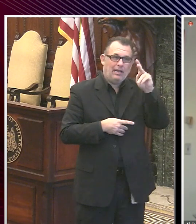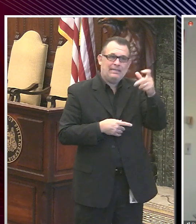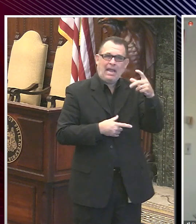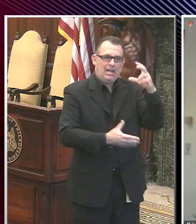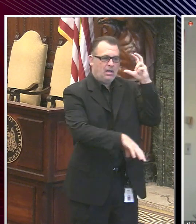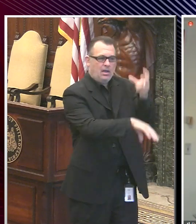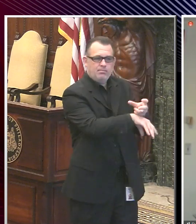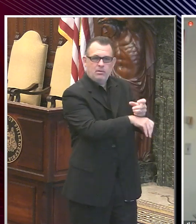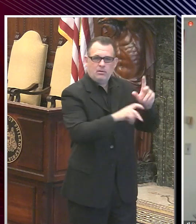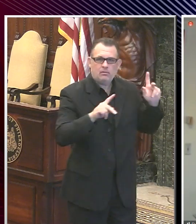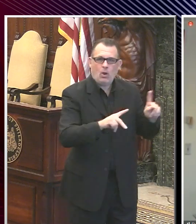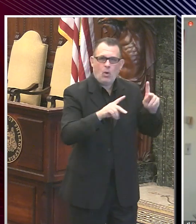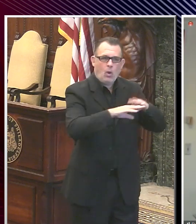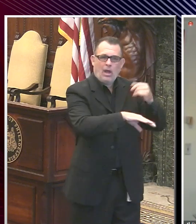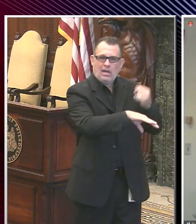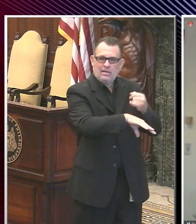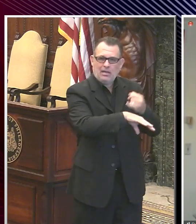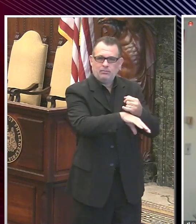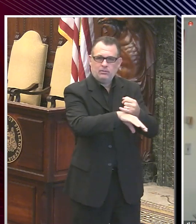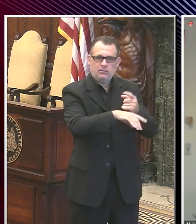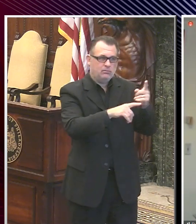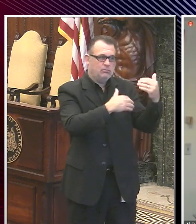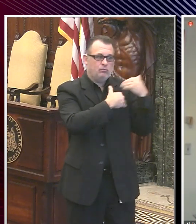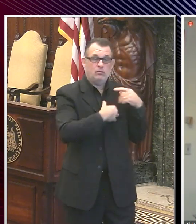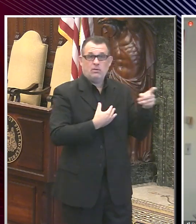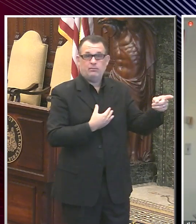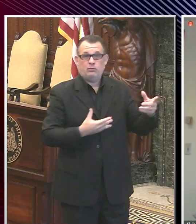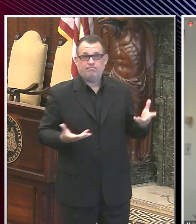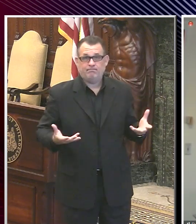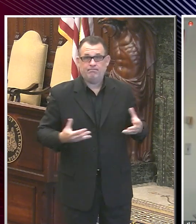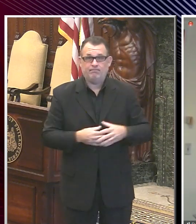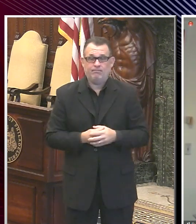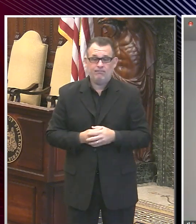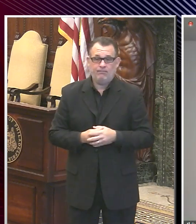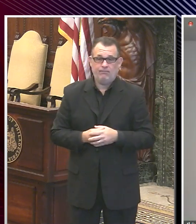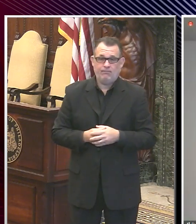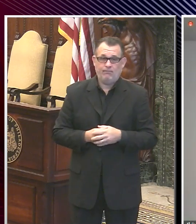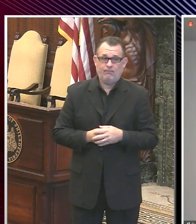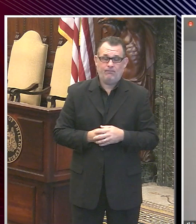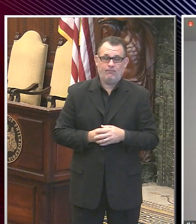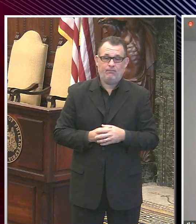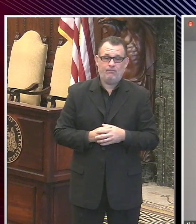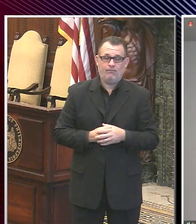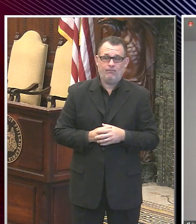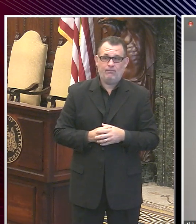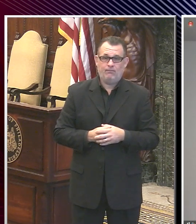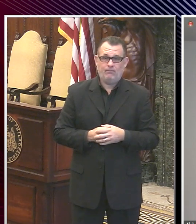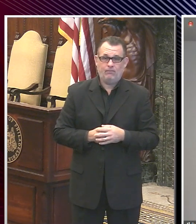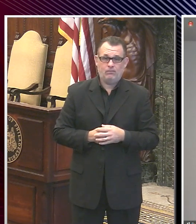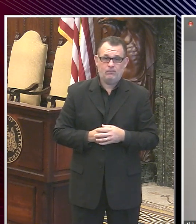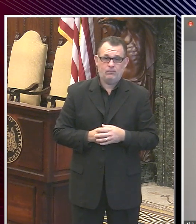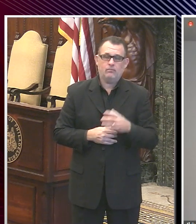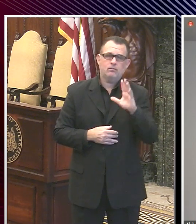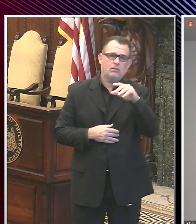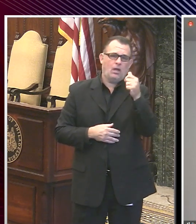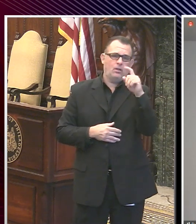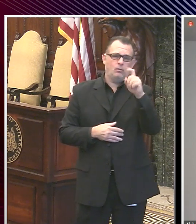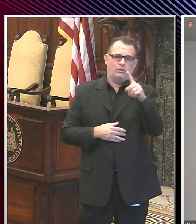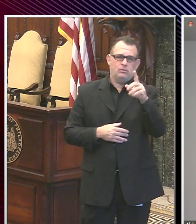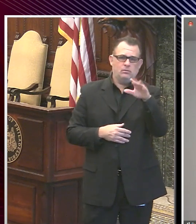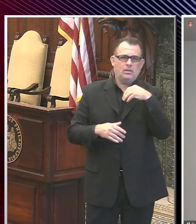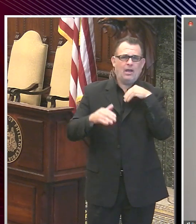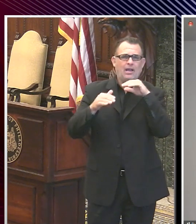the responsibility of the college to set some limits on that. Okay. And then my other question is also about access